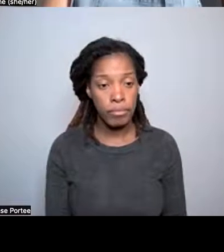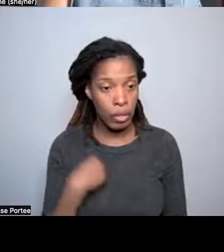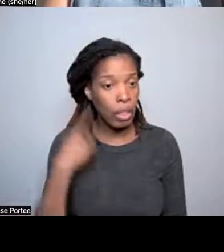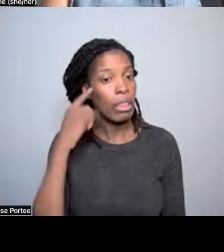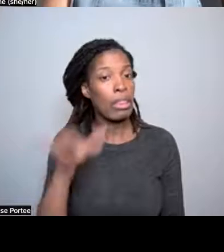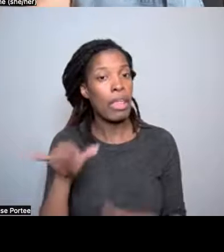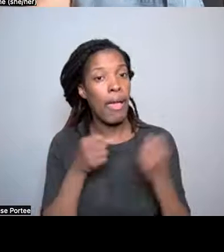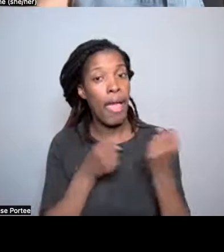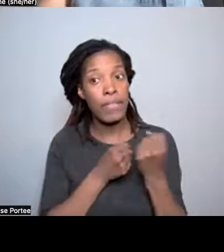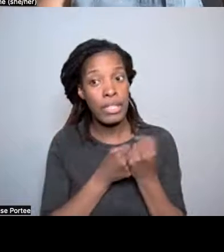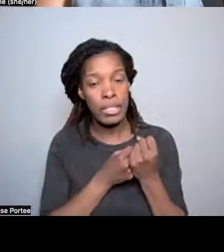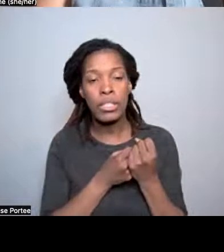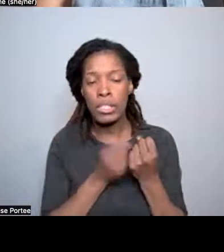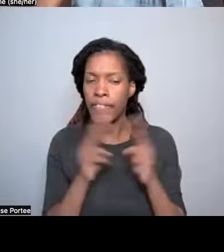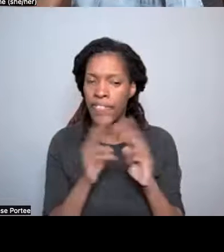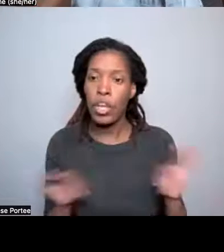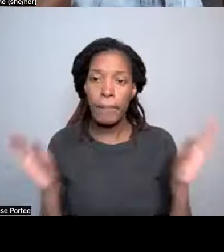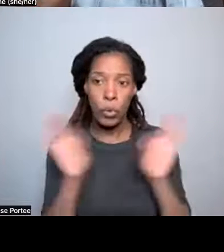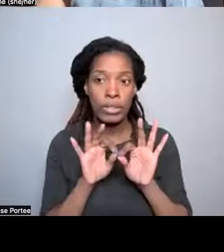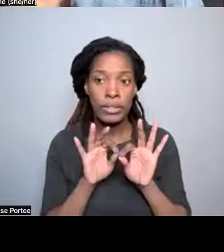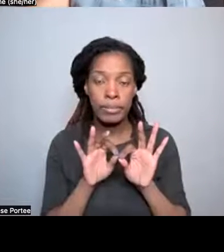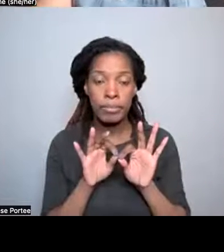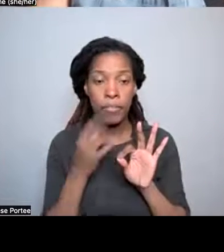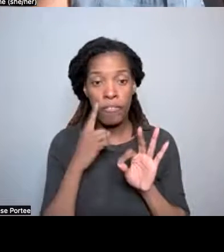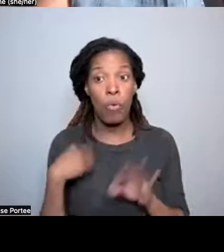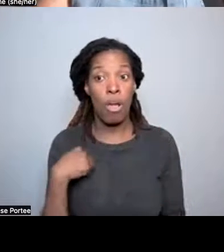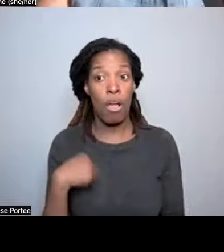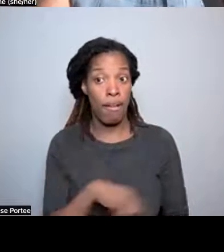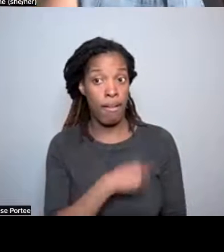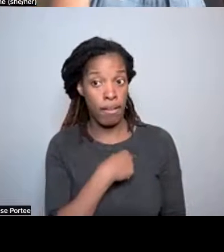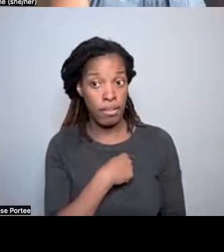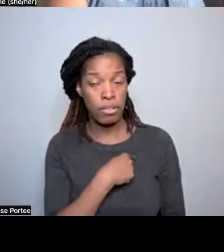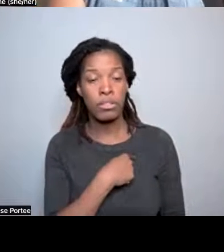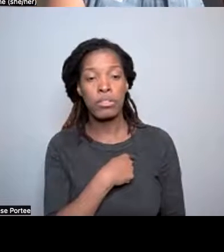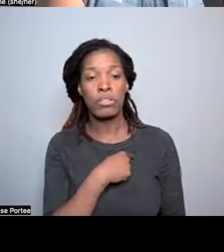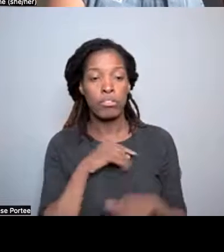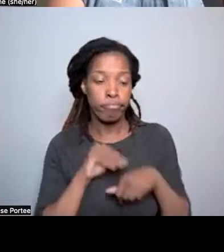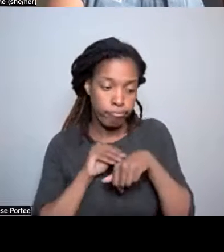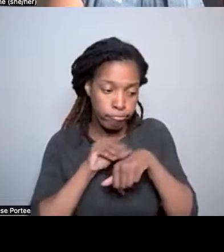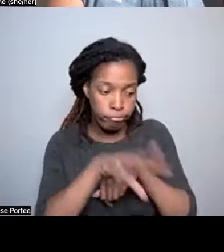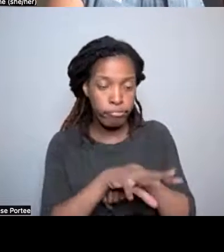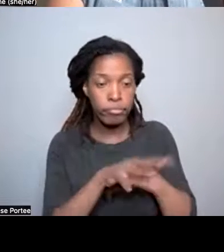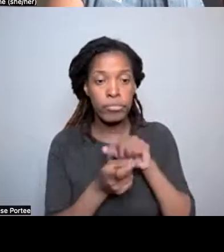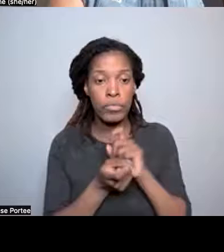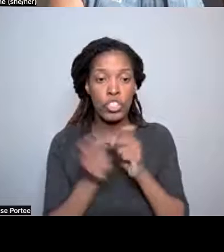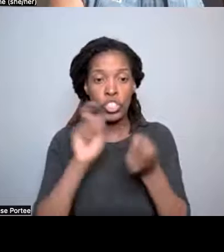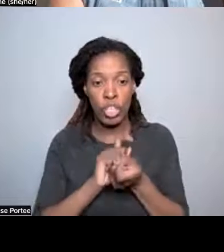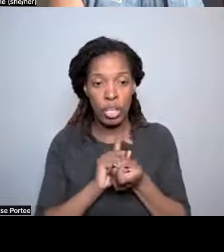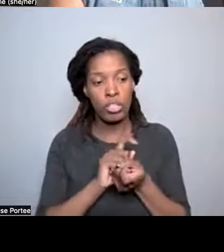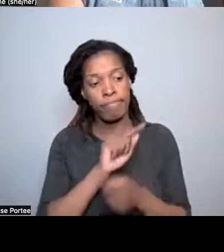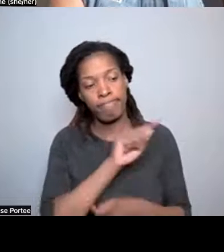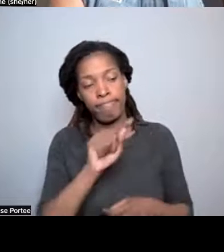advocacy is very important for us to change the life of people